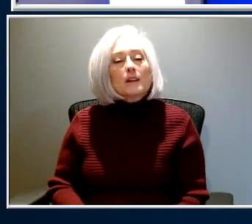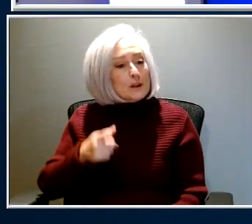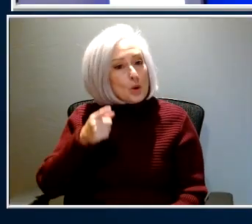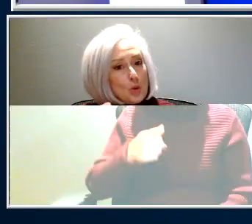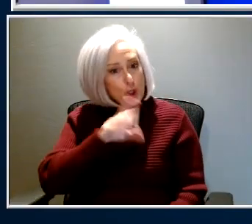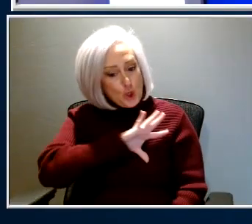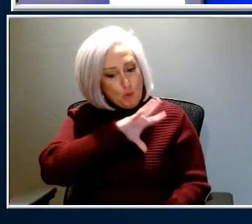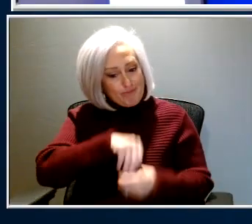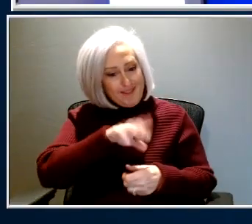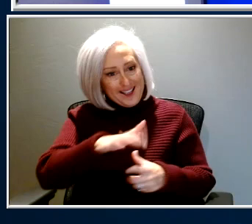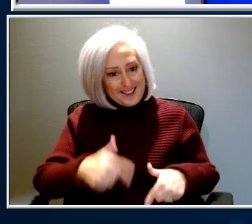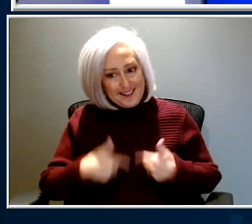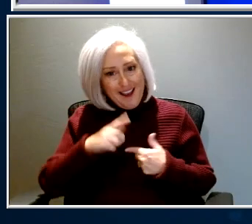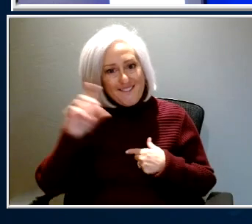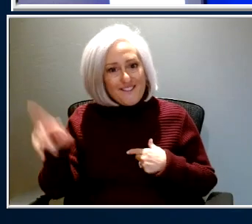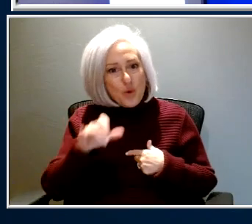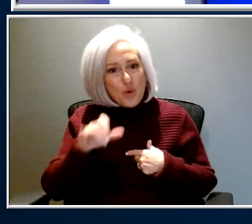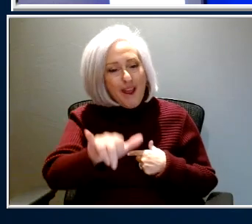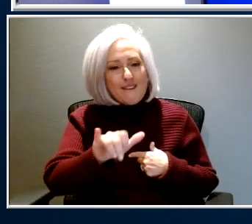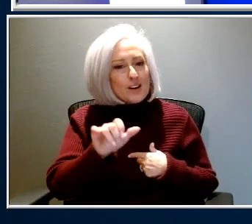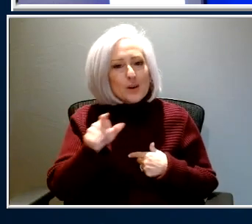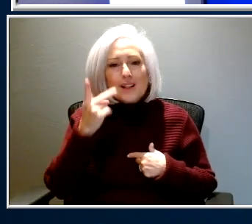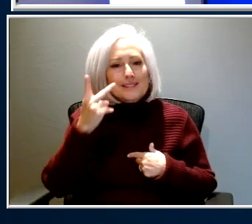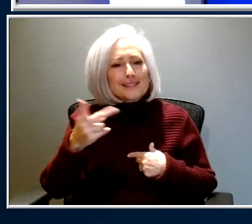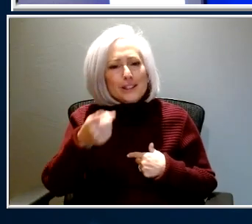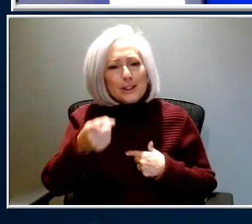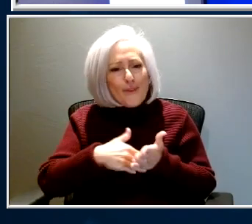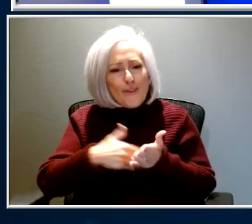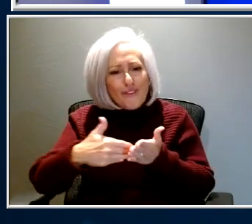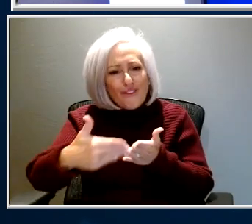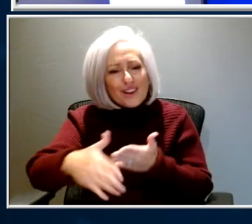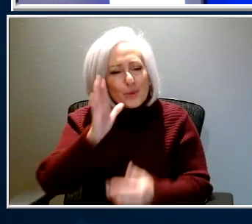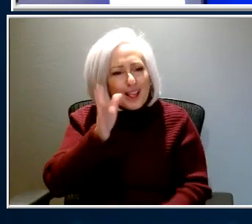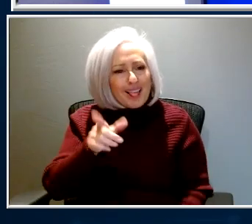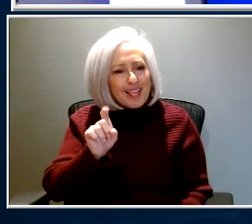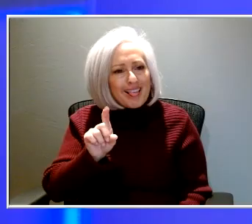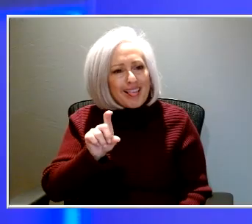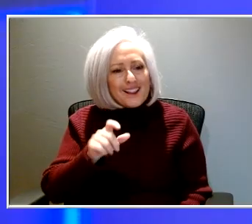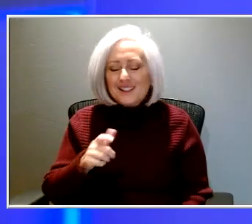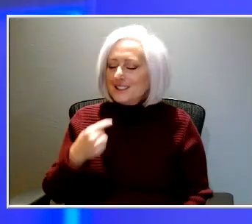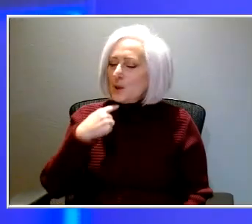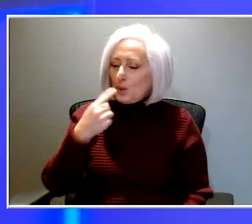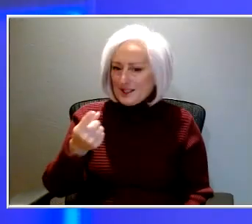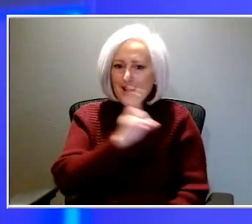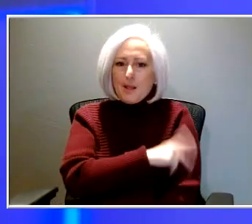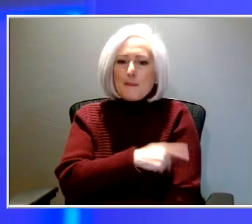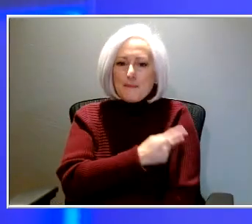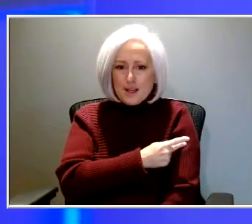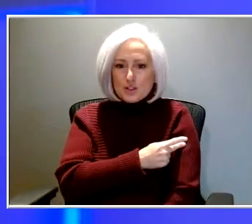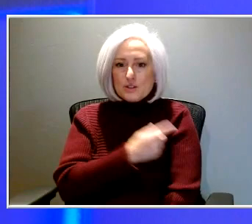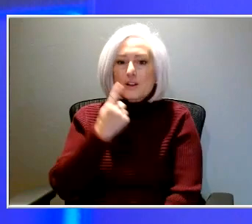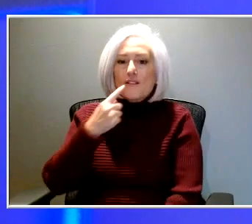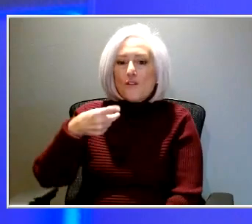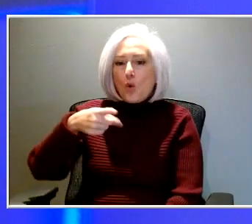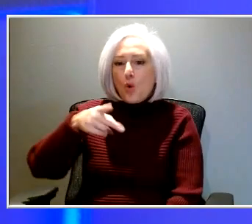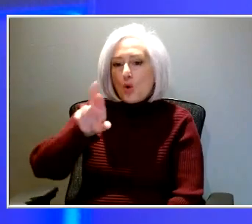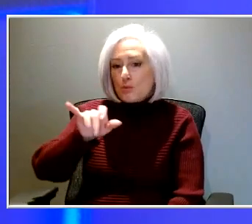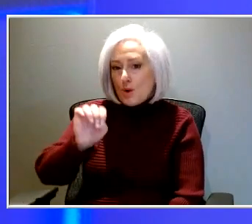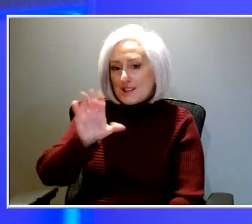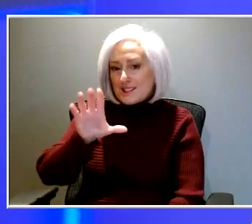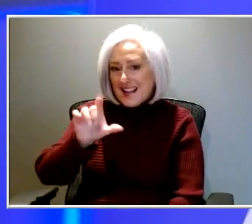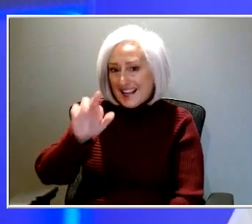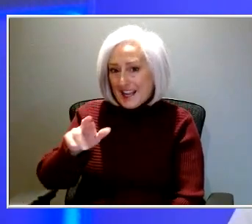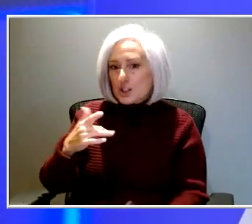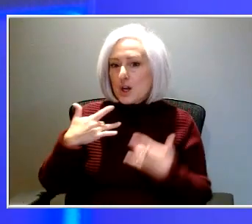for forever and ever? Will he continue to see you? Well, what we usually tell patients is that for prostate cancer, we usually follow patients